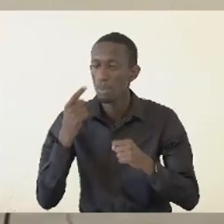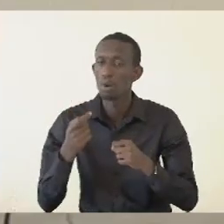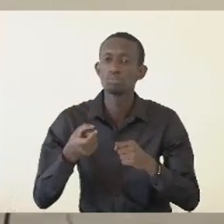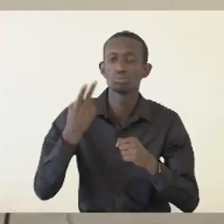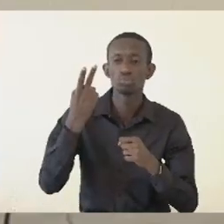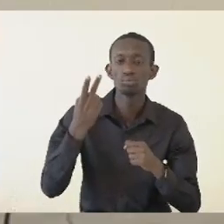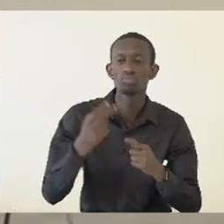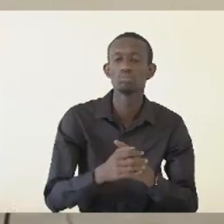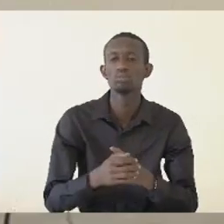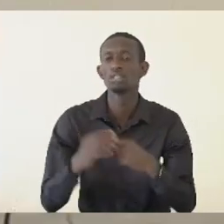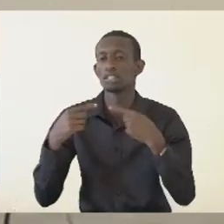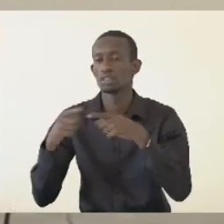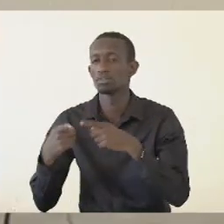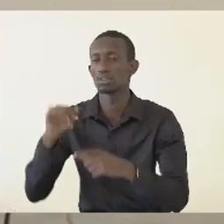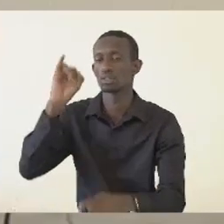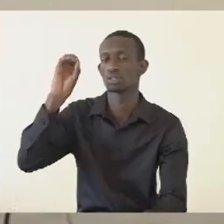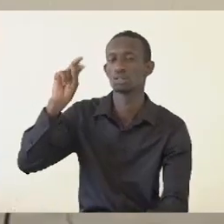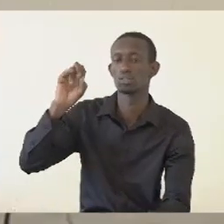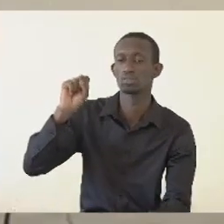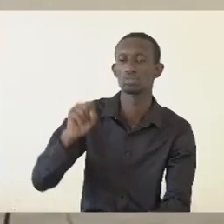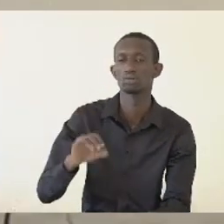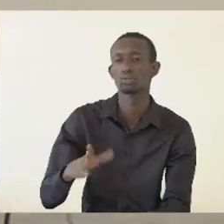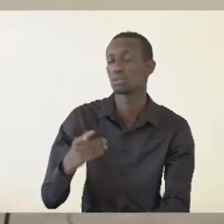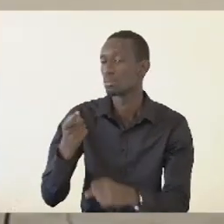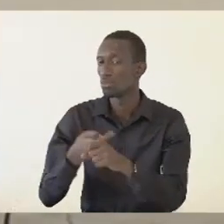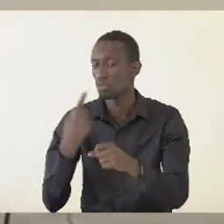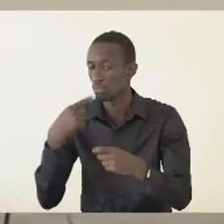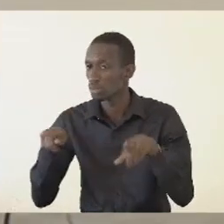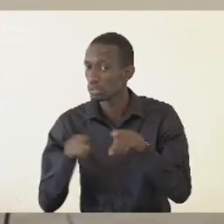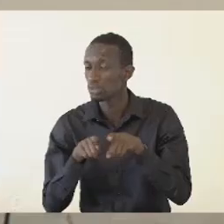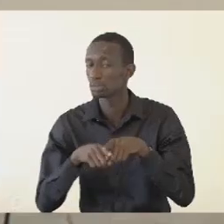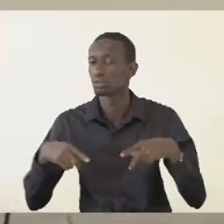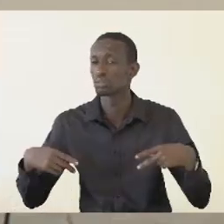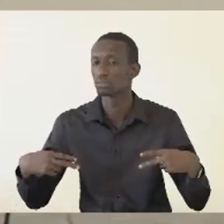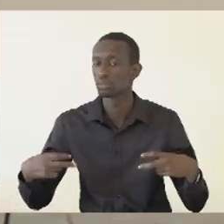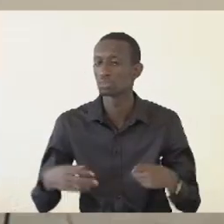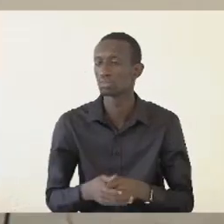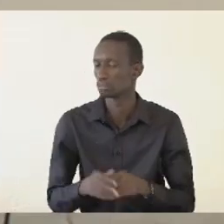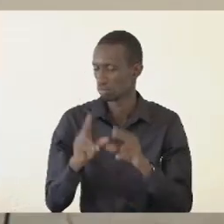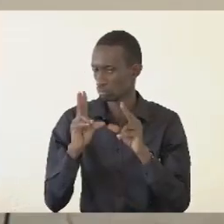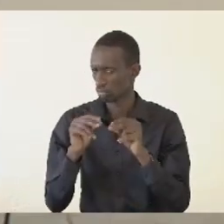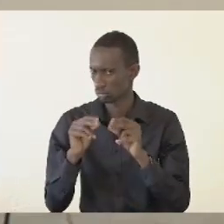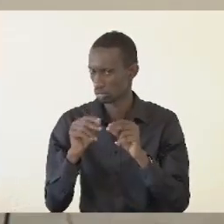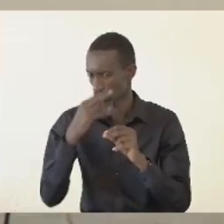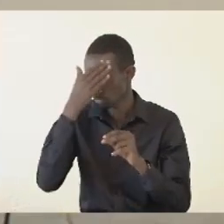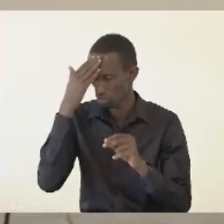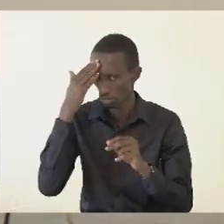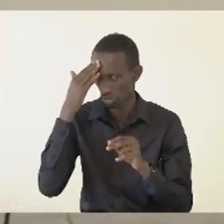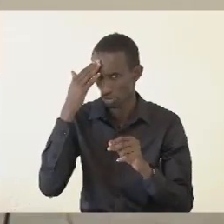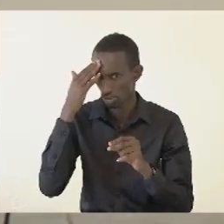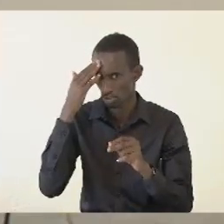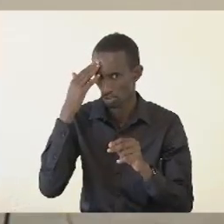2 different ions coming from the same element, don't forget to indicate the